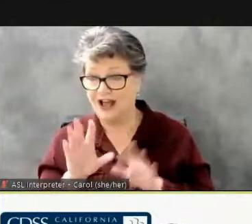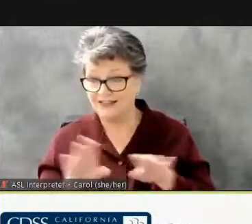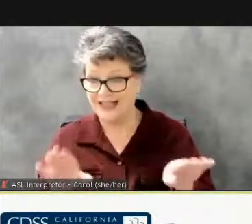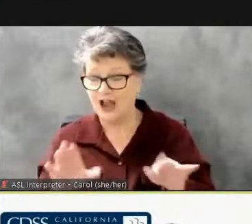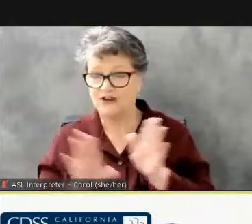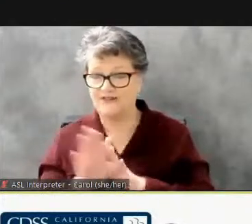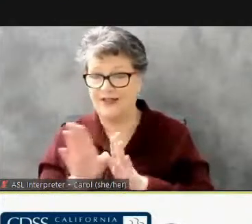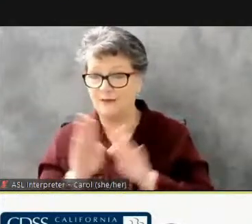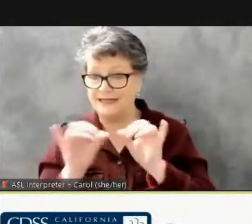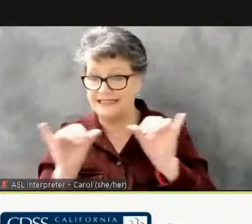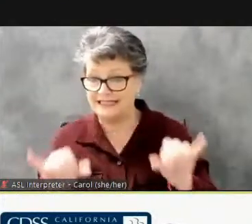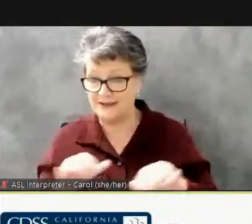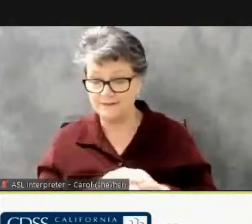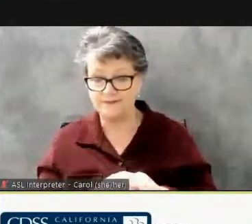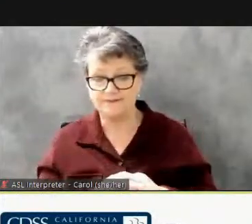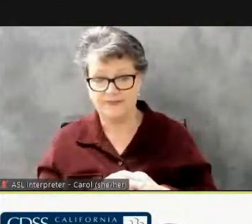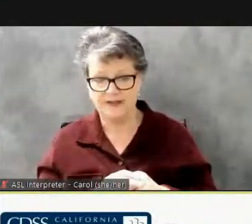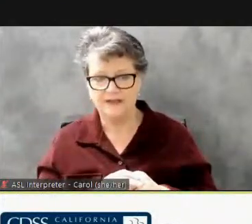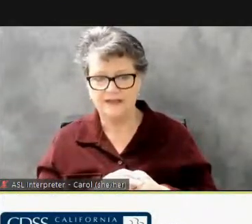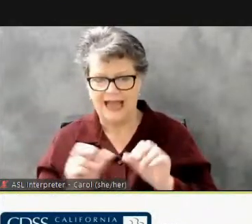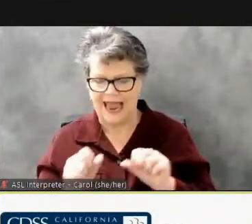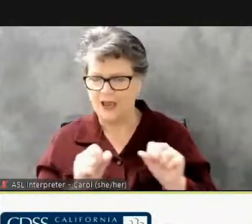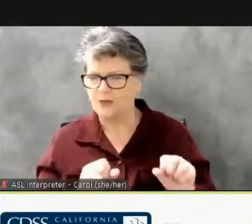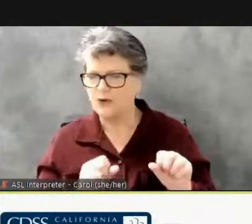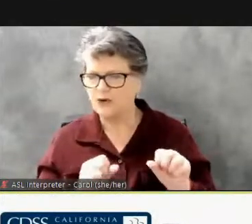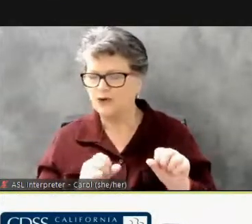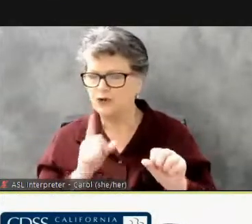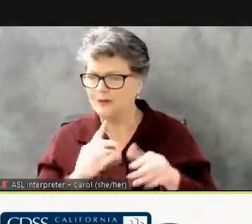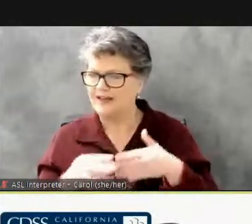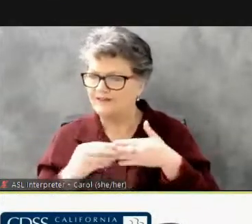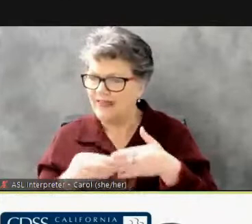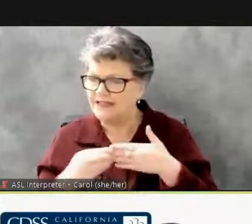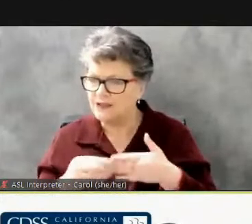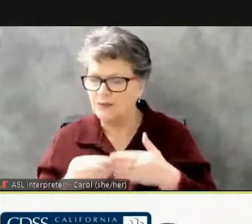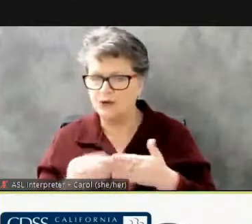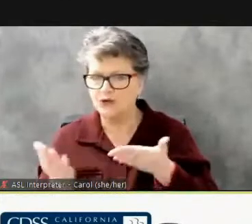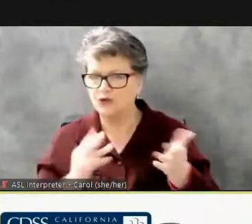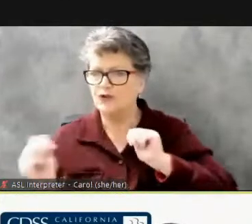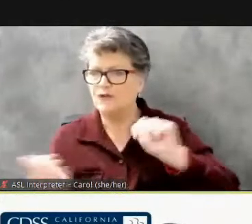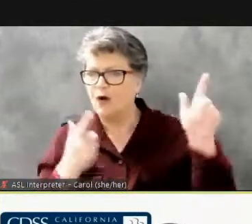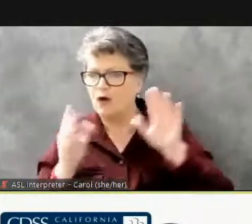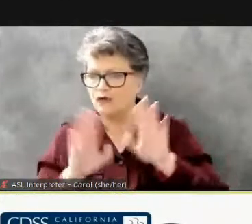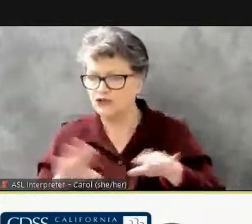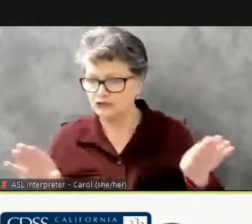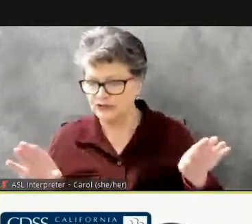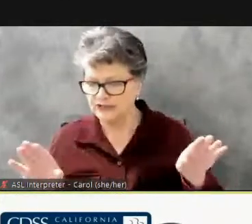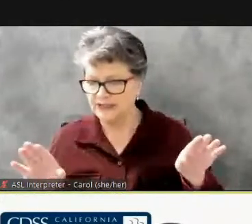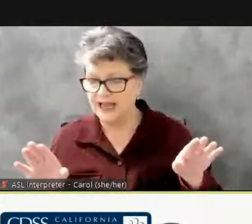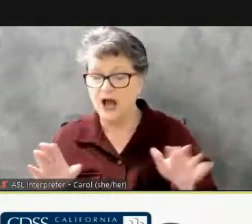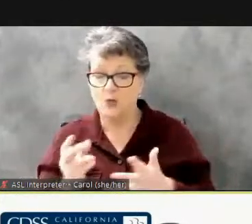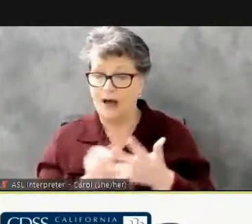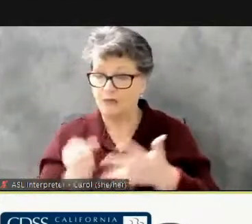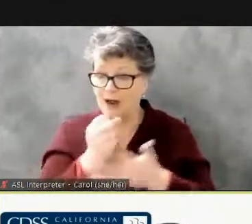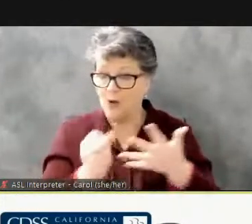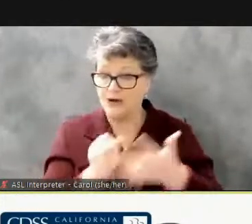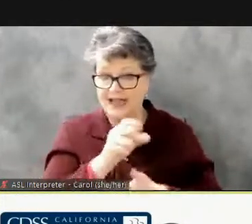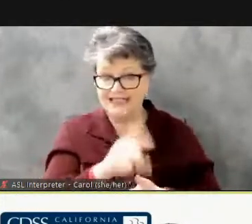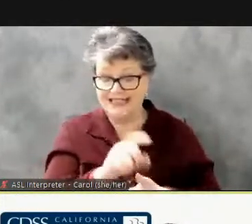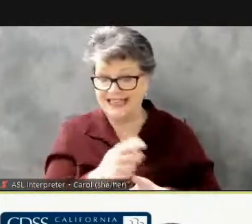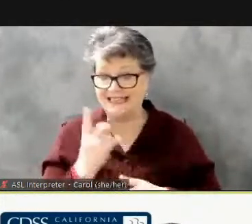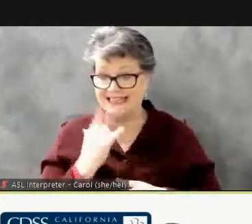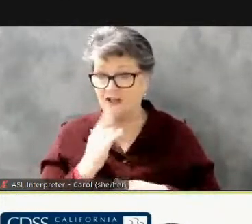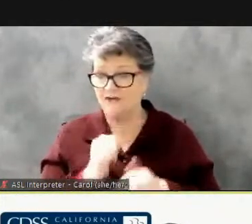system capable of being flexible to serve all children while prioritizing the needs of California's